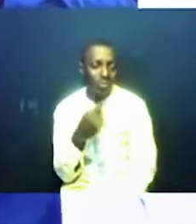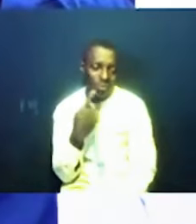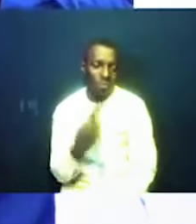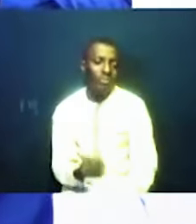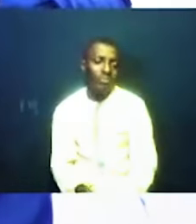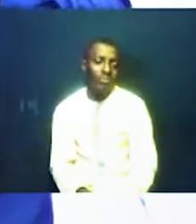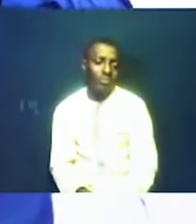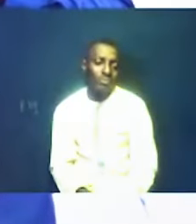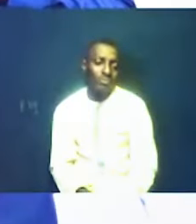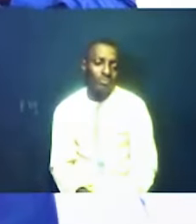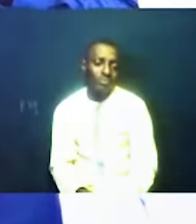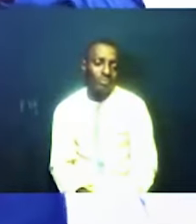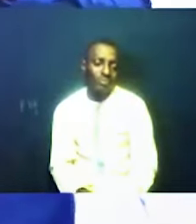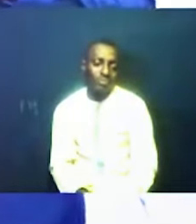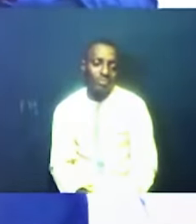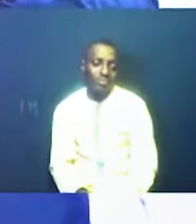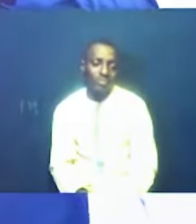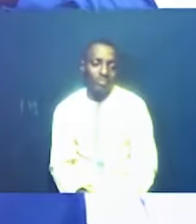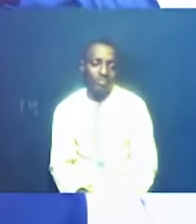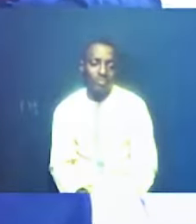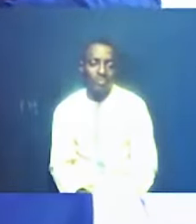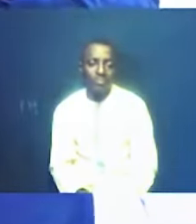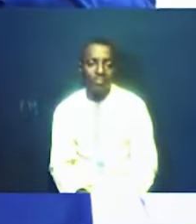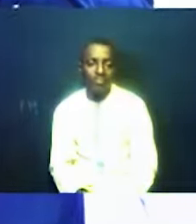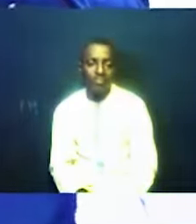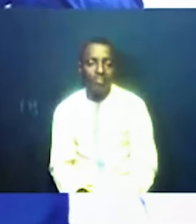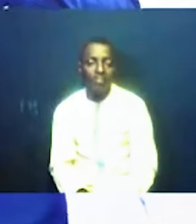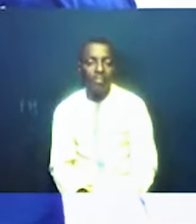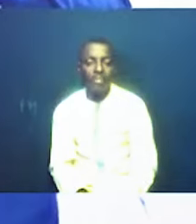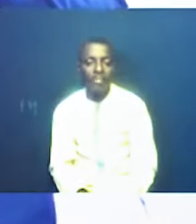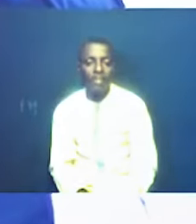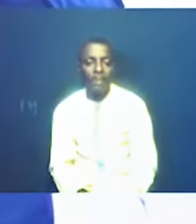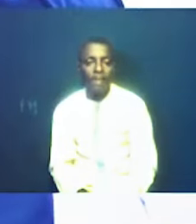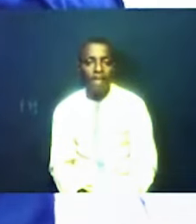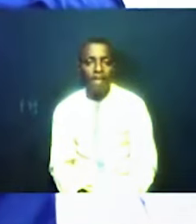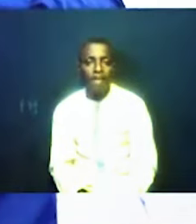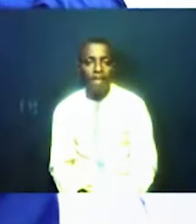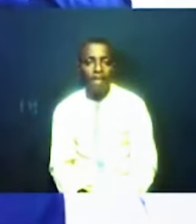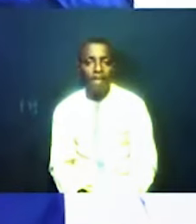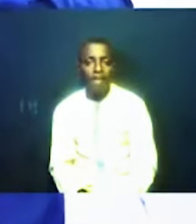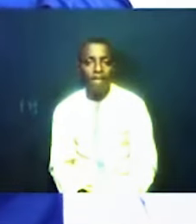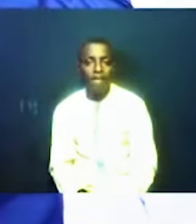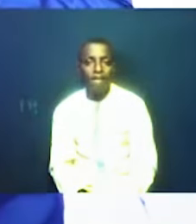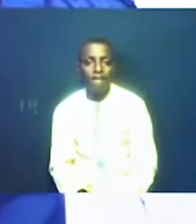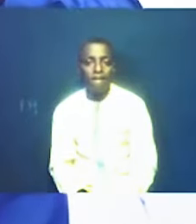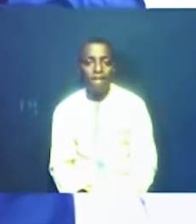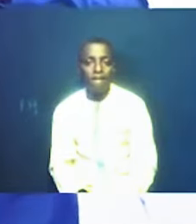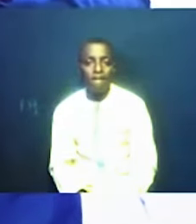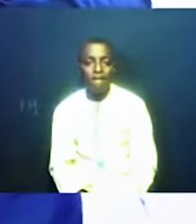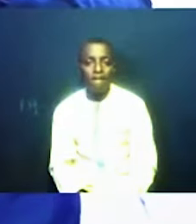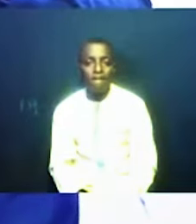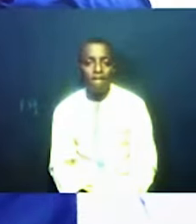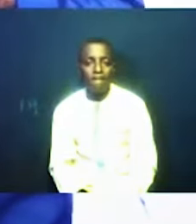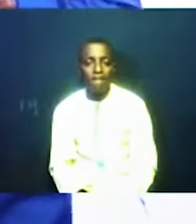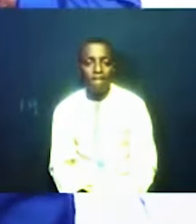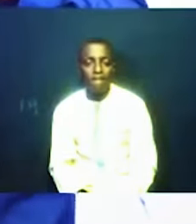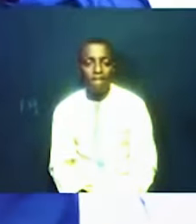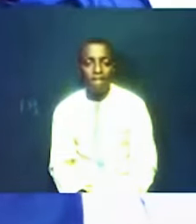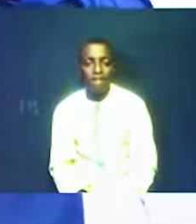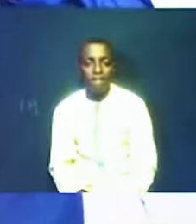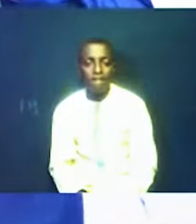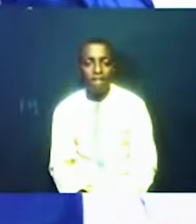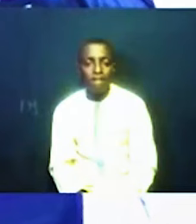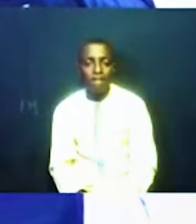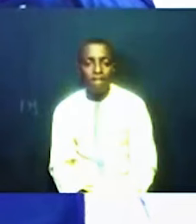bonia, onyankopon bepata amano. Na se obi ye urade bonia, wai na obepacha amano.